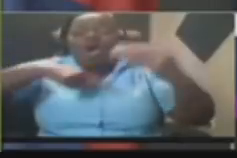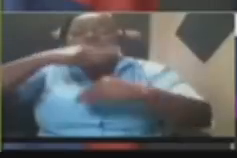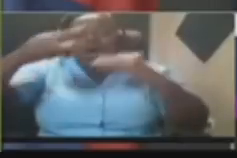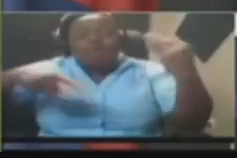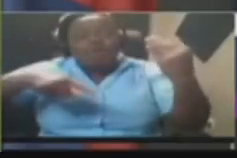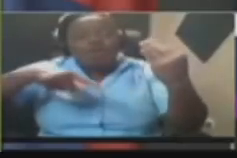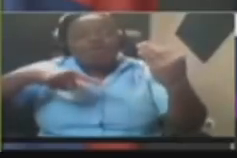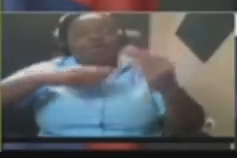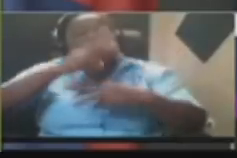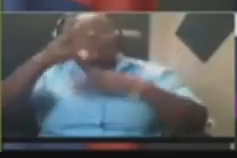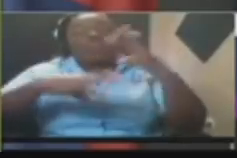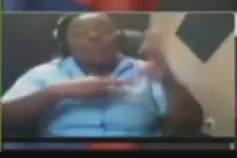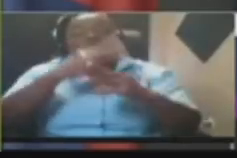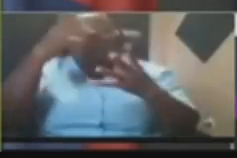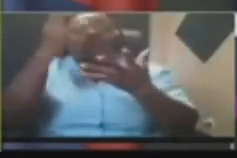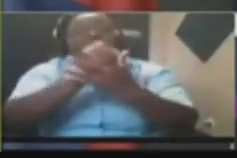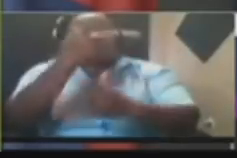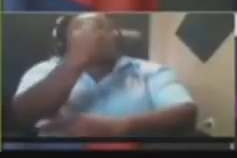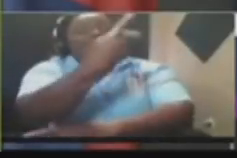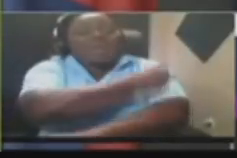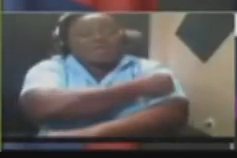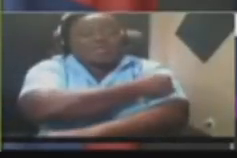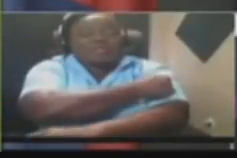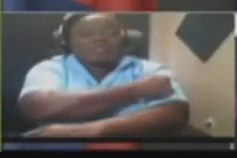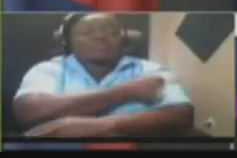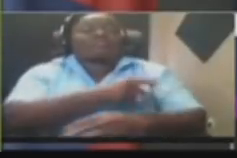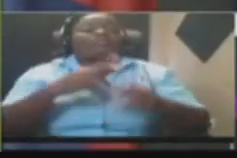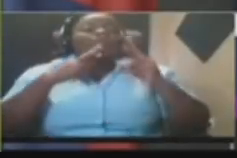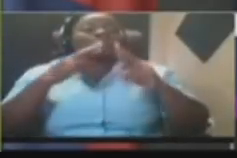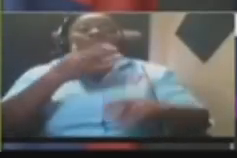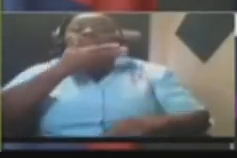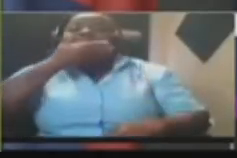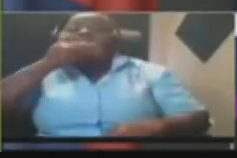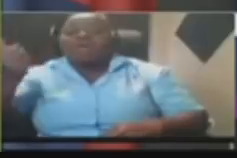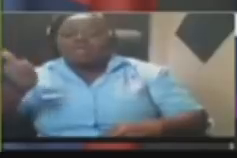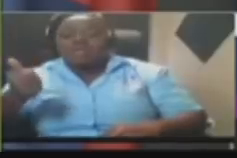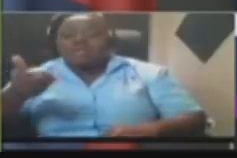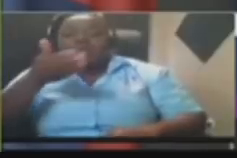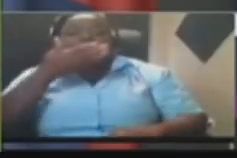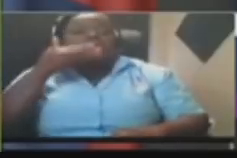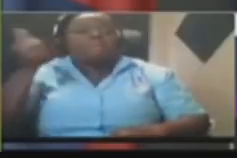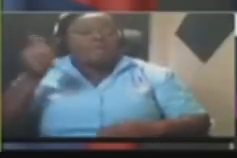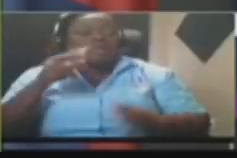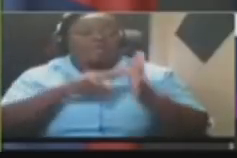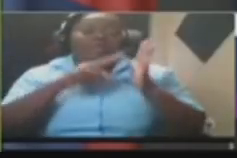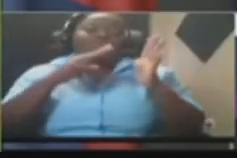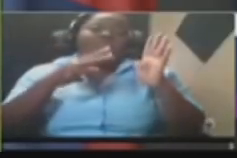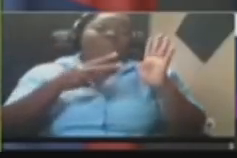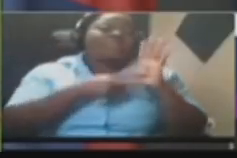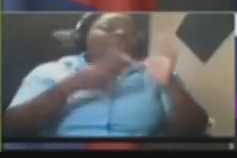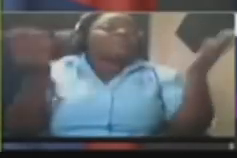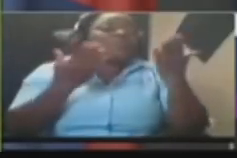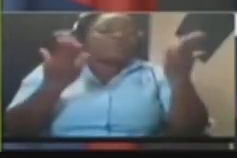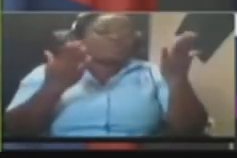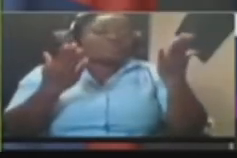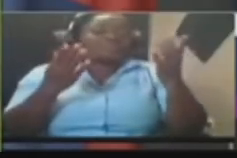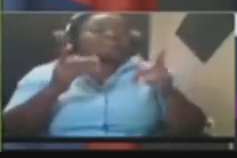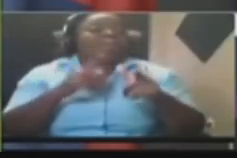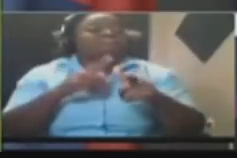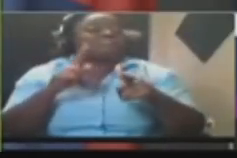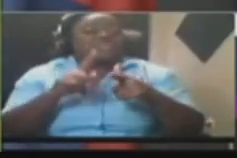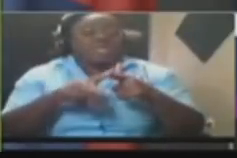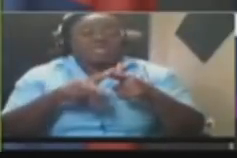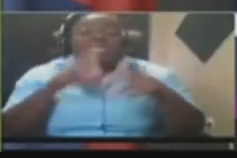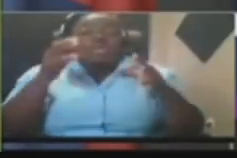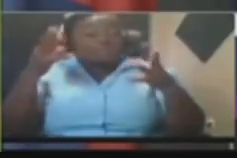responding better. And better means the vaccine allows you to not require